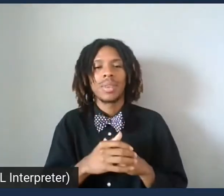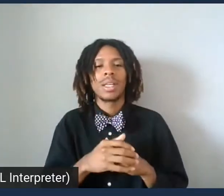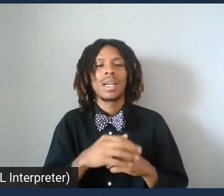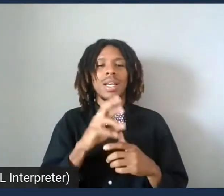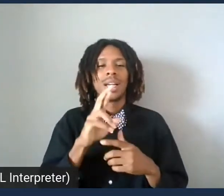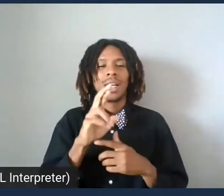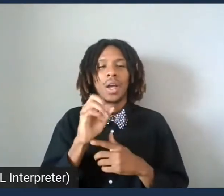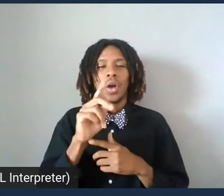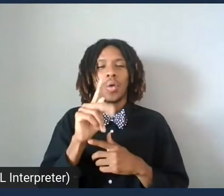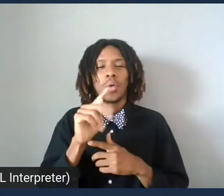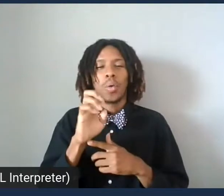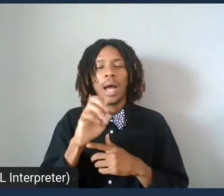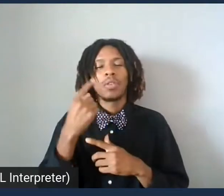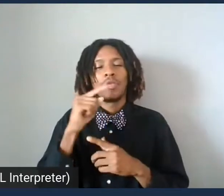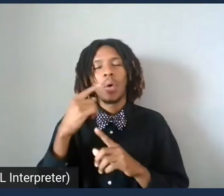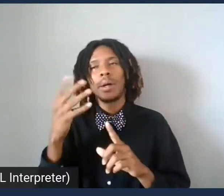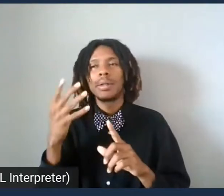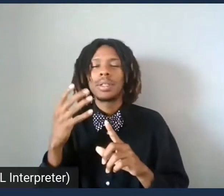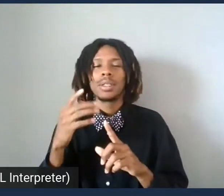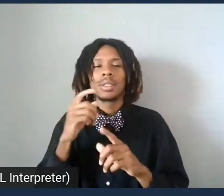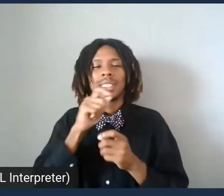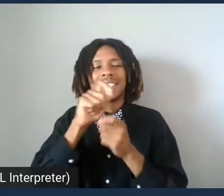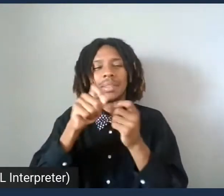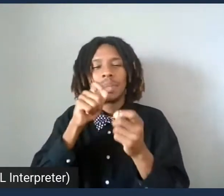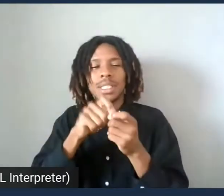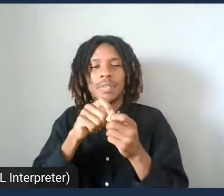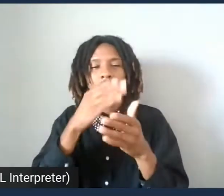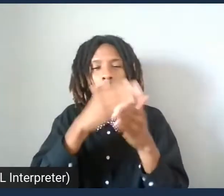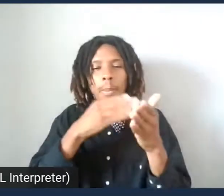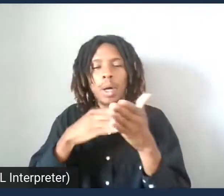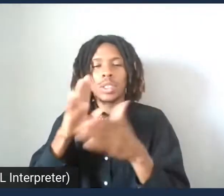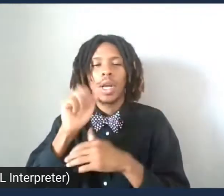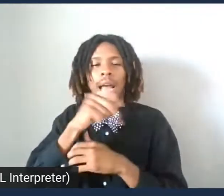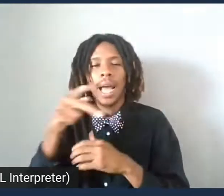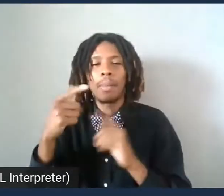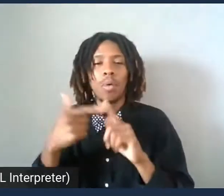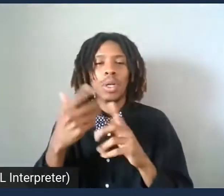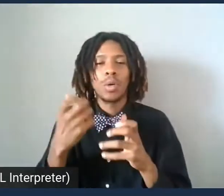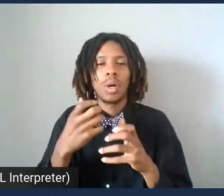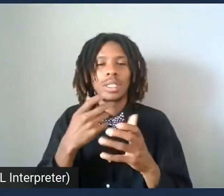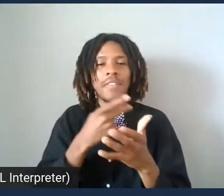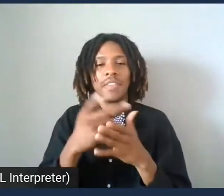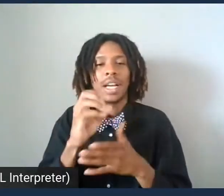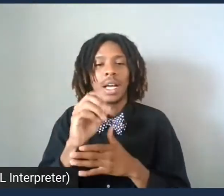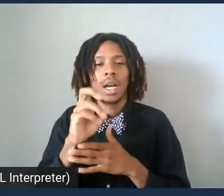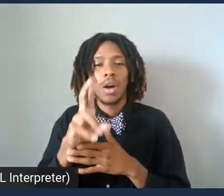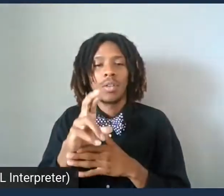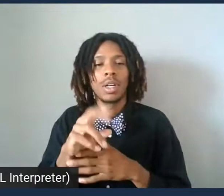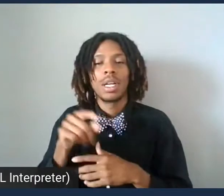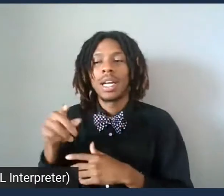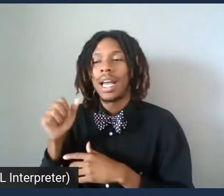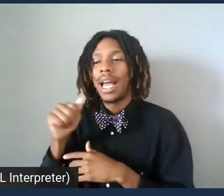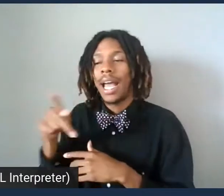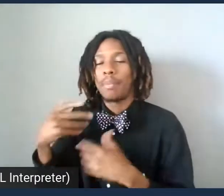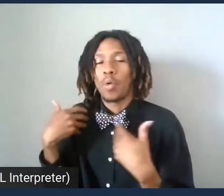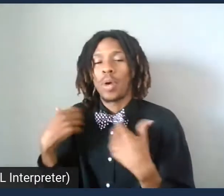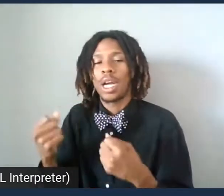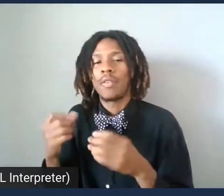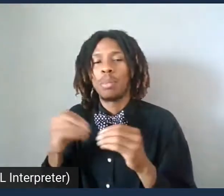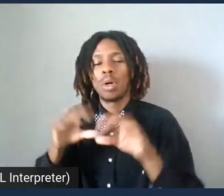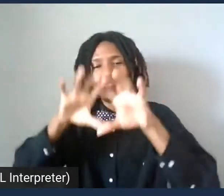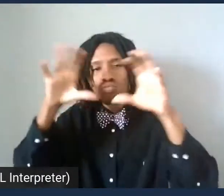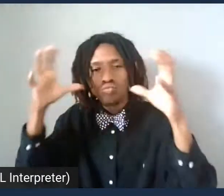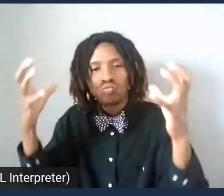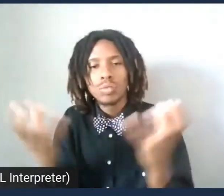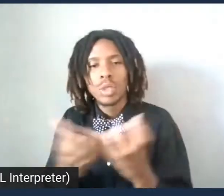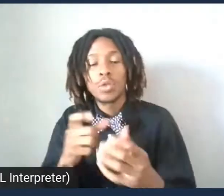policies is kind of meant for specific components of your application when you want to failover. Application recovery controller is more holistic. It's